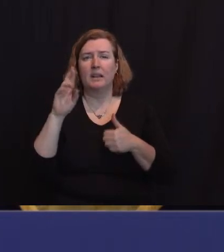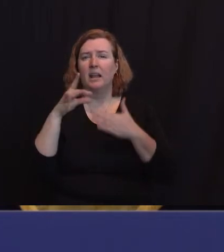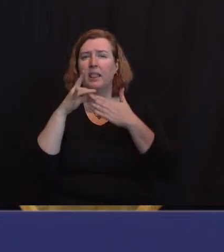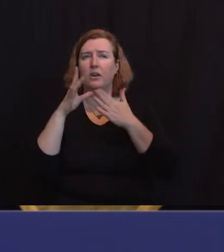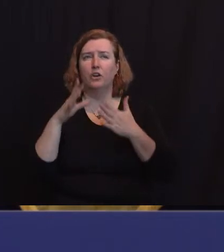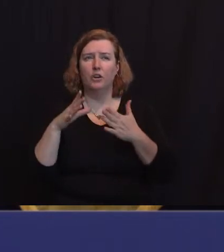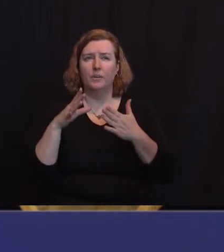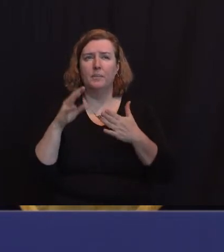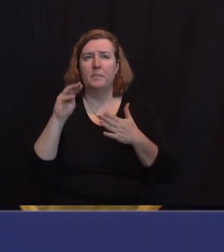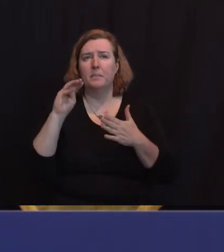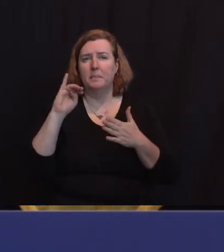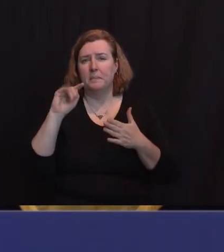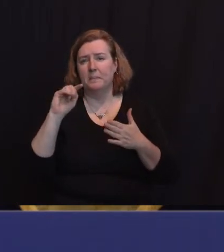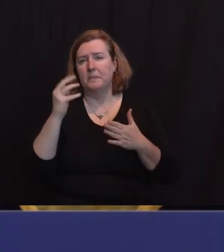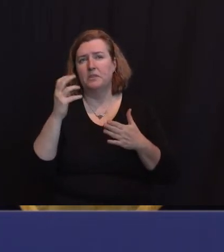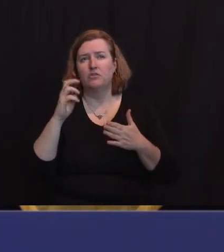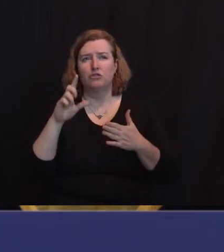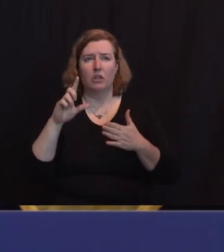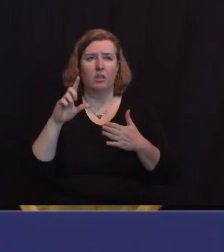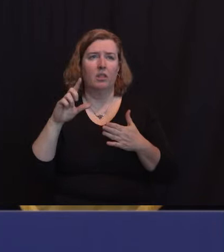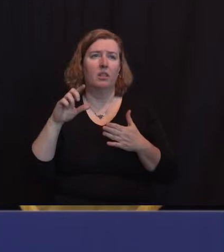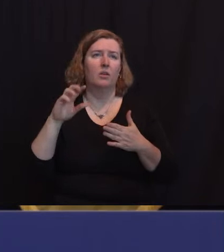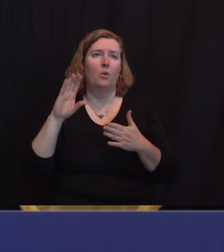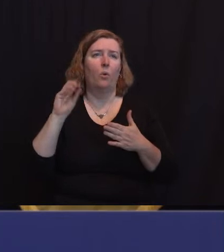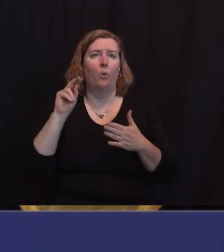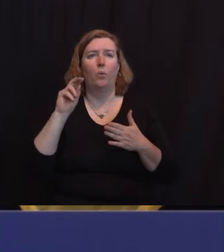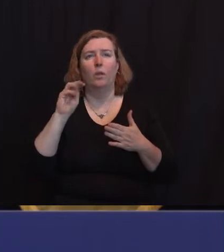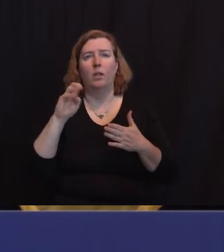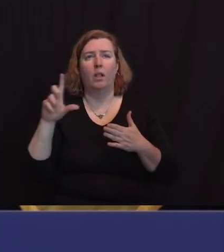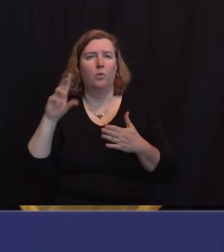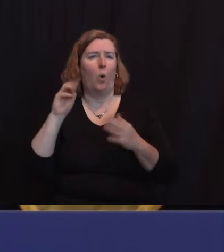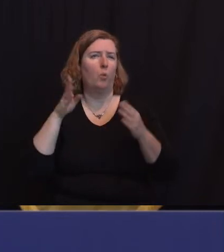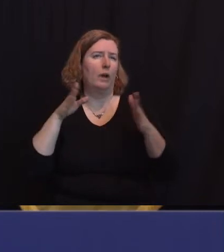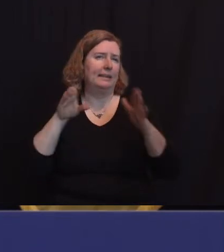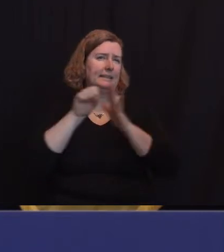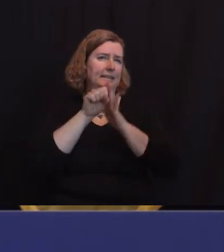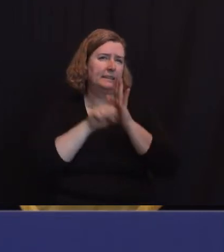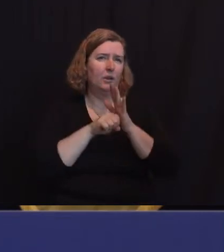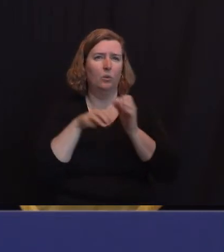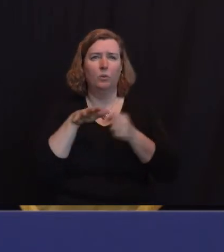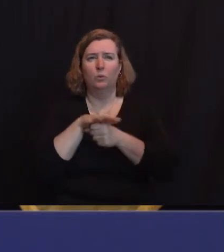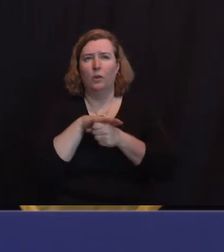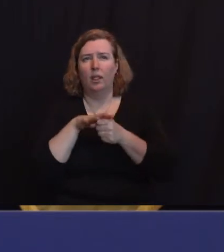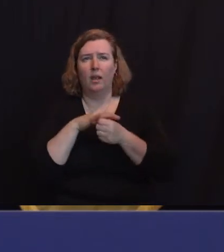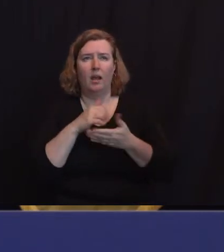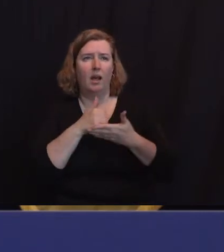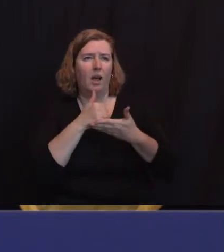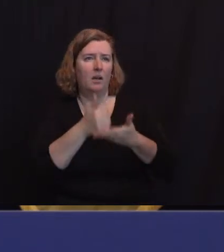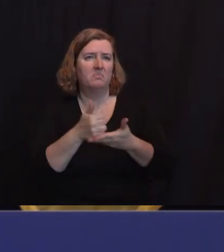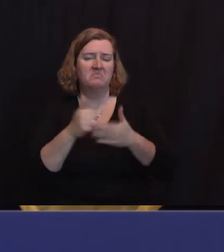Mitch McConnell, saying there was no way there would be any state and local aid.